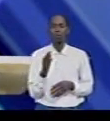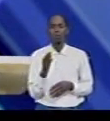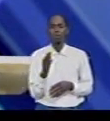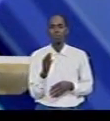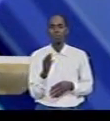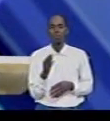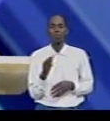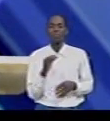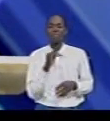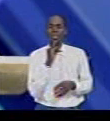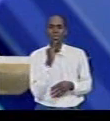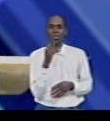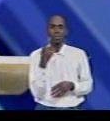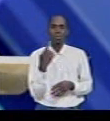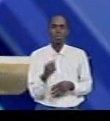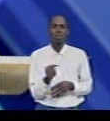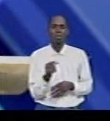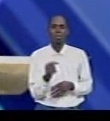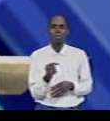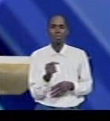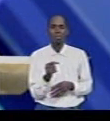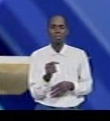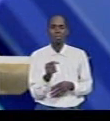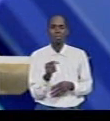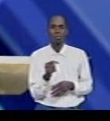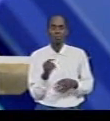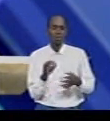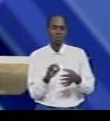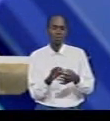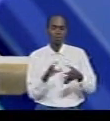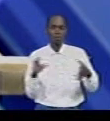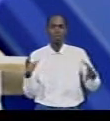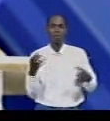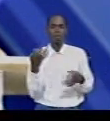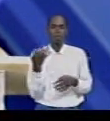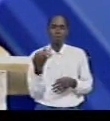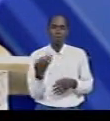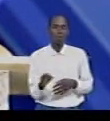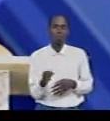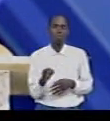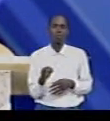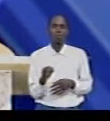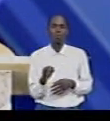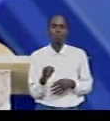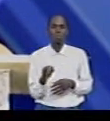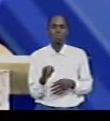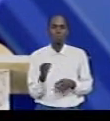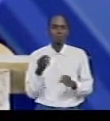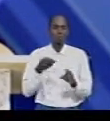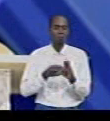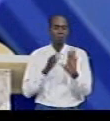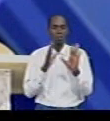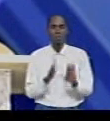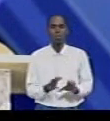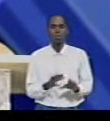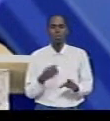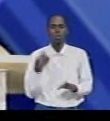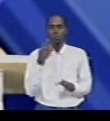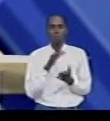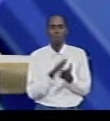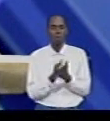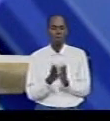the dissembling of partners who became